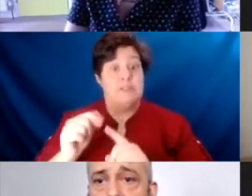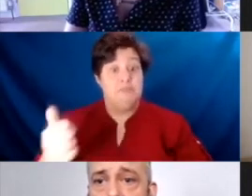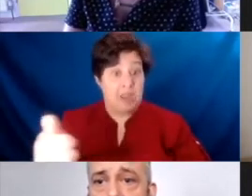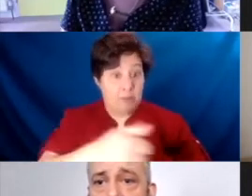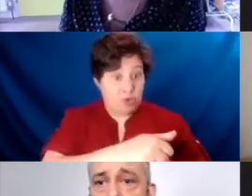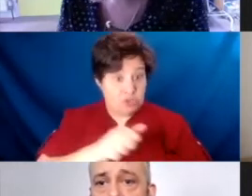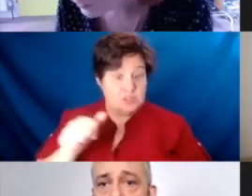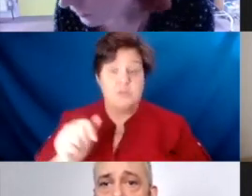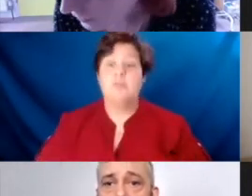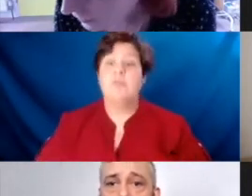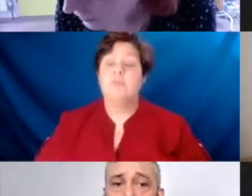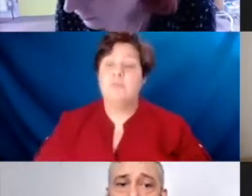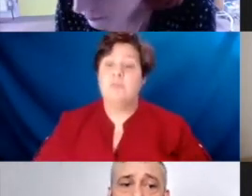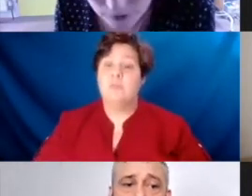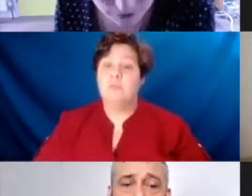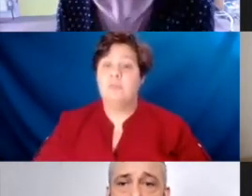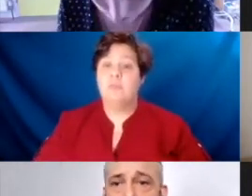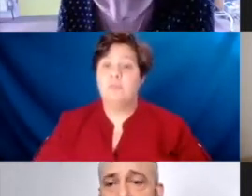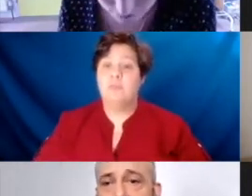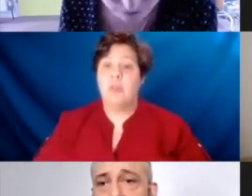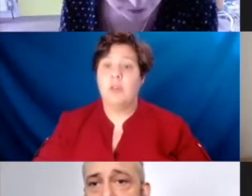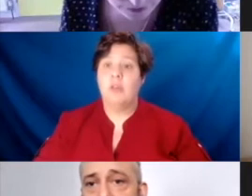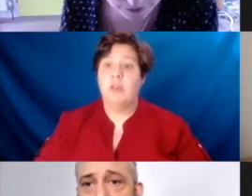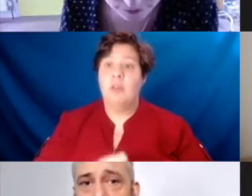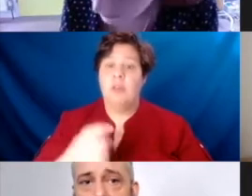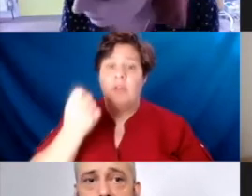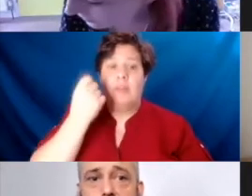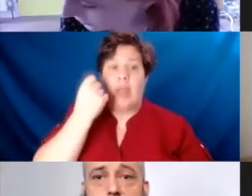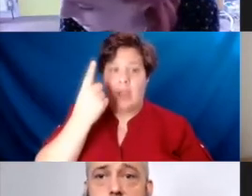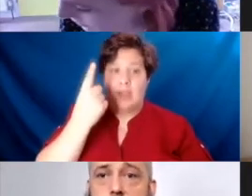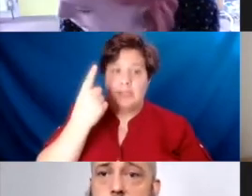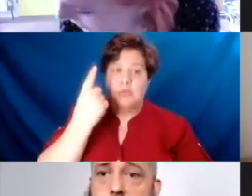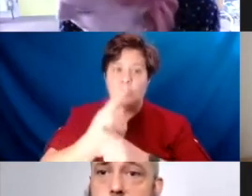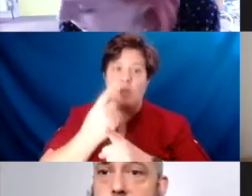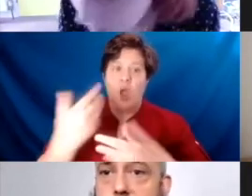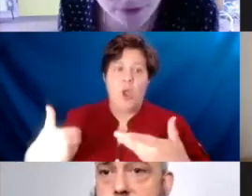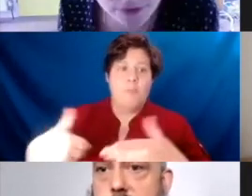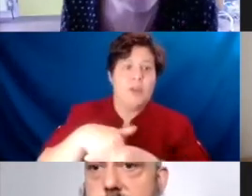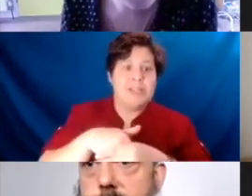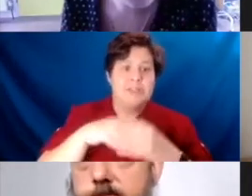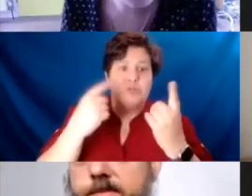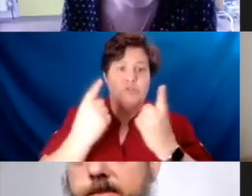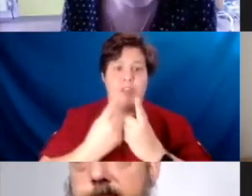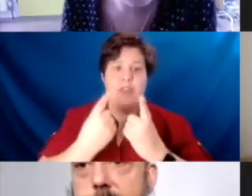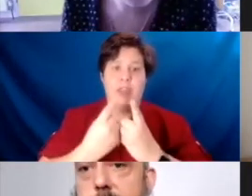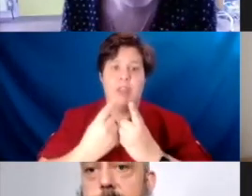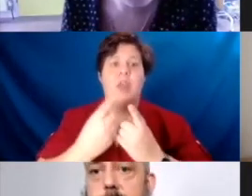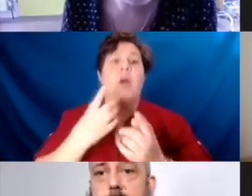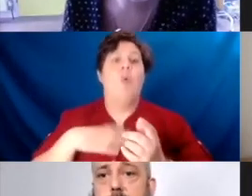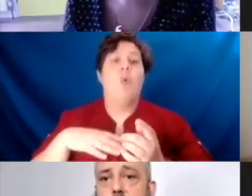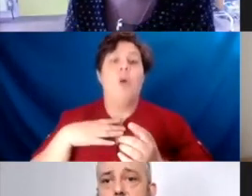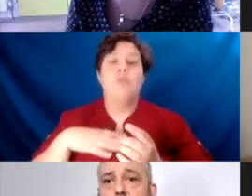and the idea we've talked about is like a participatory thing. But I'm wondering about